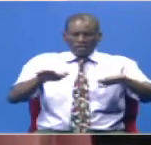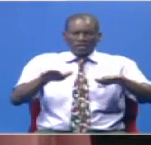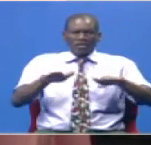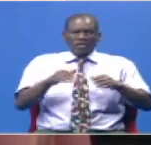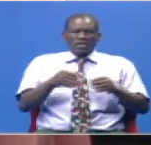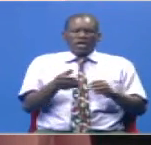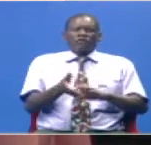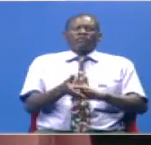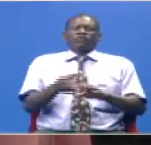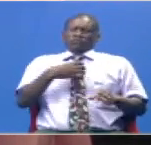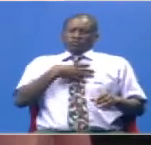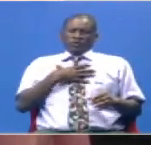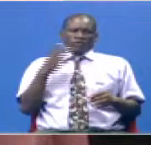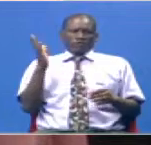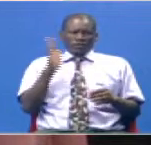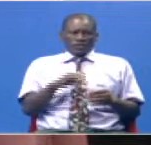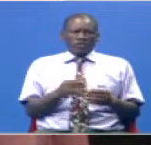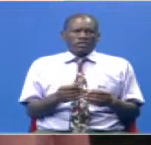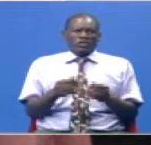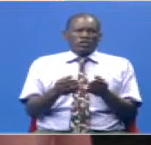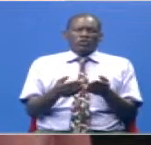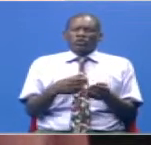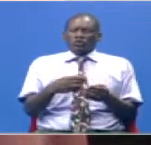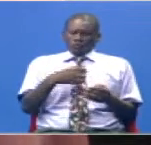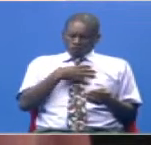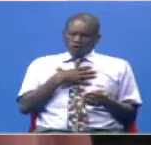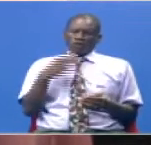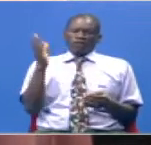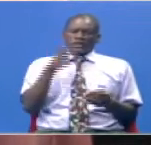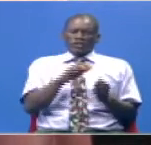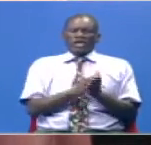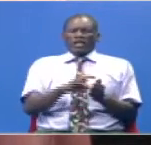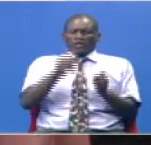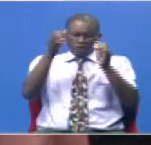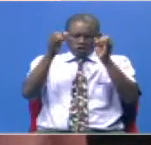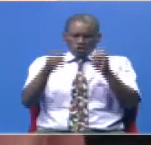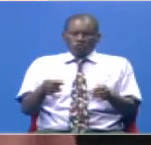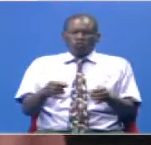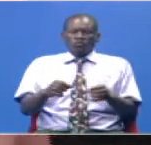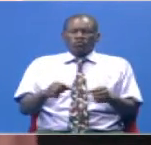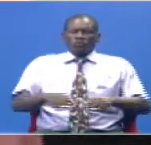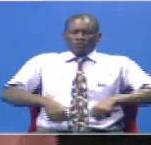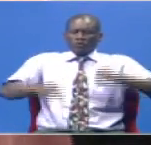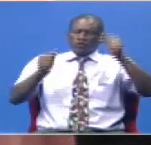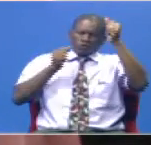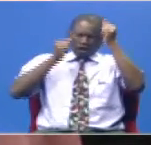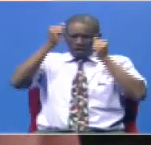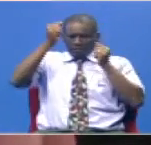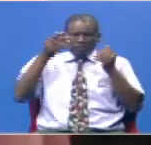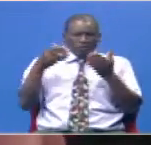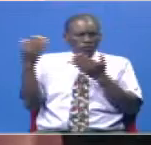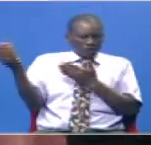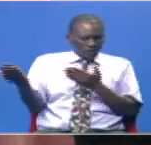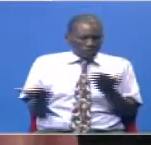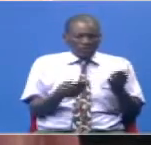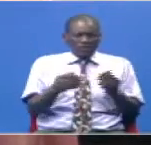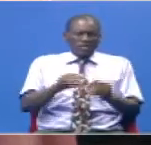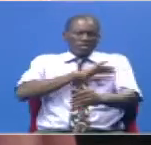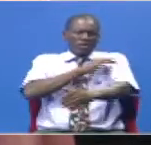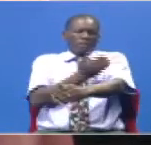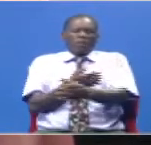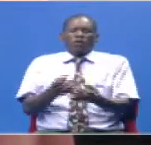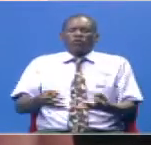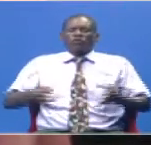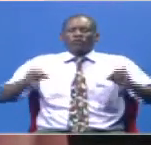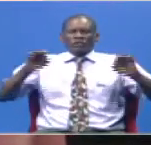mkuu wa jeshi la nchi kavu ameondoka, yule ambaye anastaafu, na mwenzake ambaye anachukua hatamu akawa amepokezwa madaraka rasmi hii